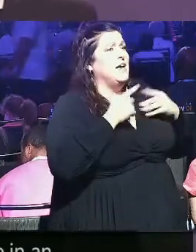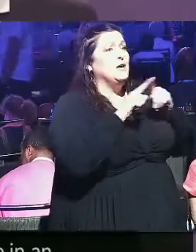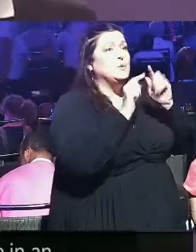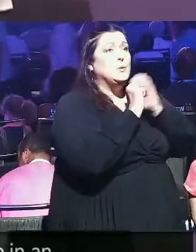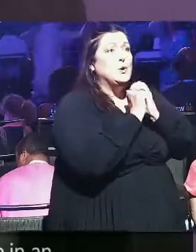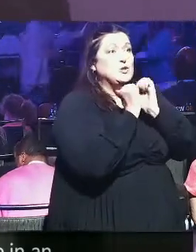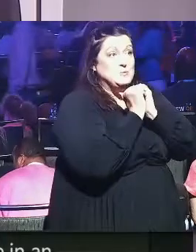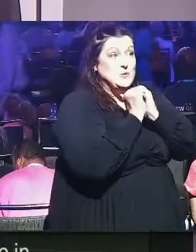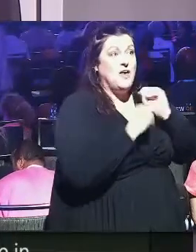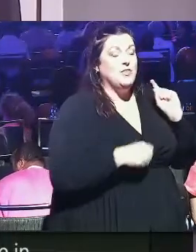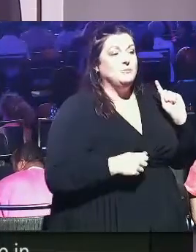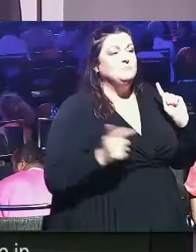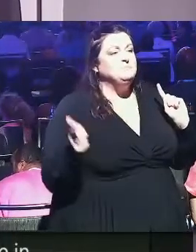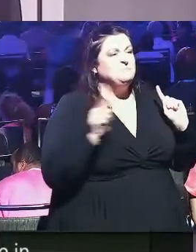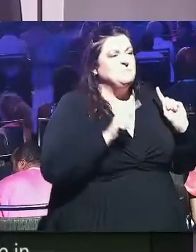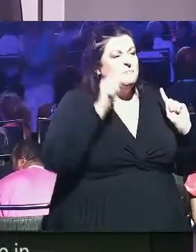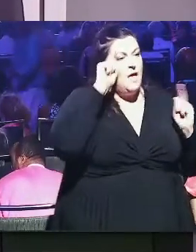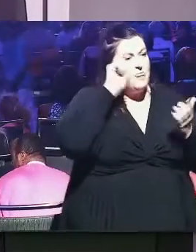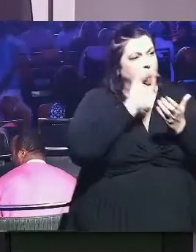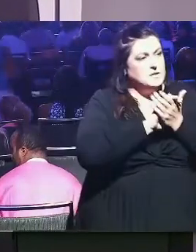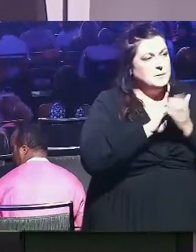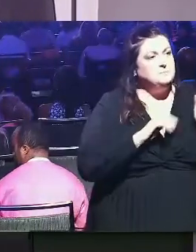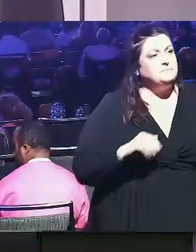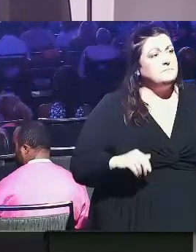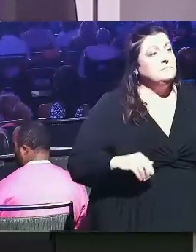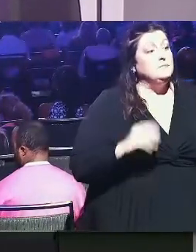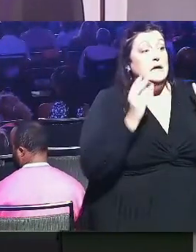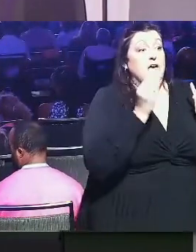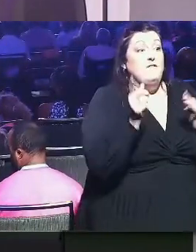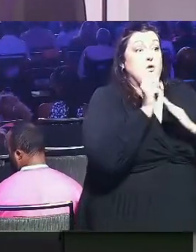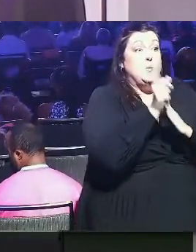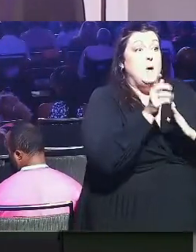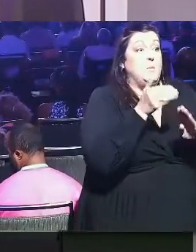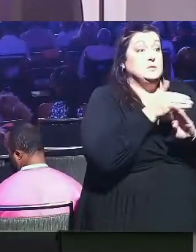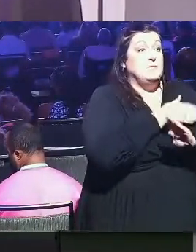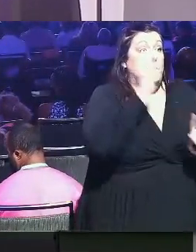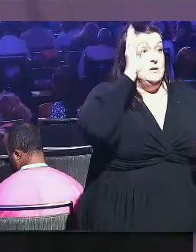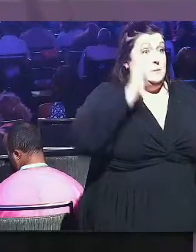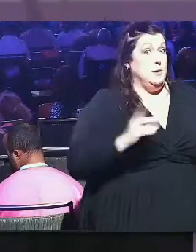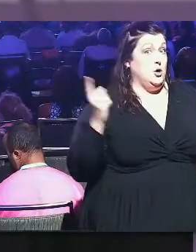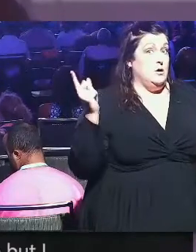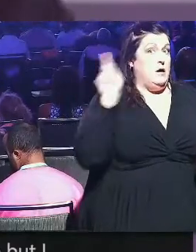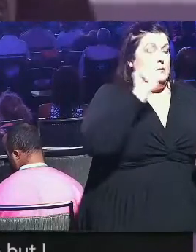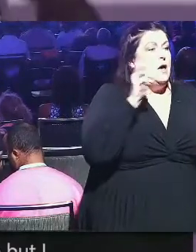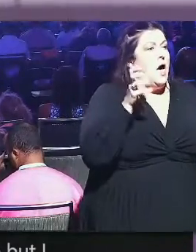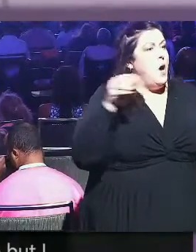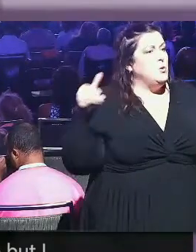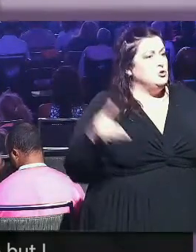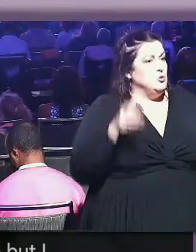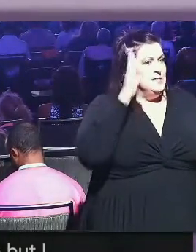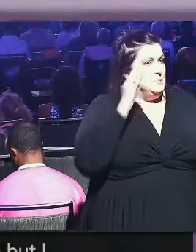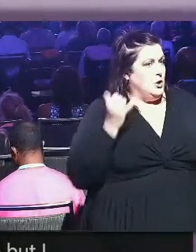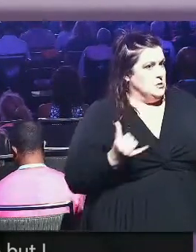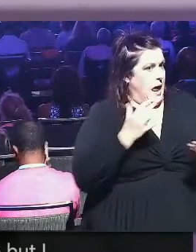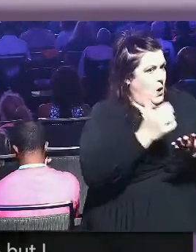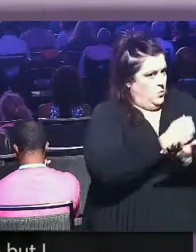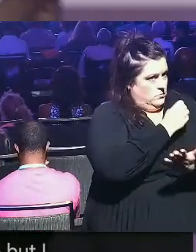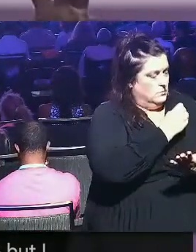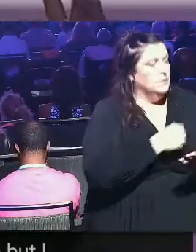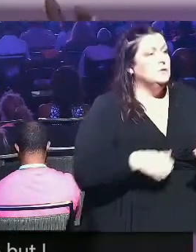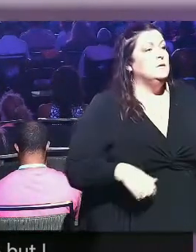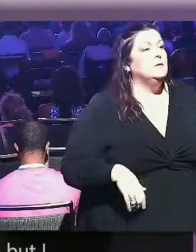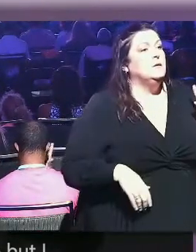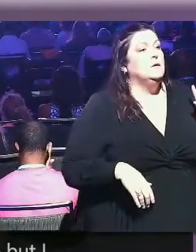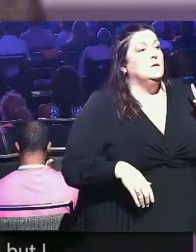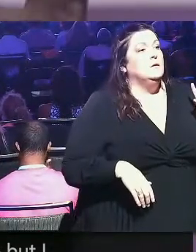together. You know, it's gonna be a few moments before the speaker comes up, but I do wanna go ahead and introduce him now. We're gonna